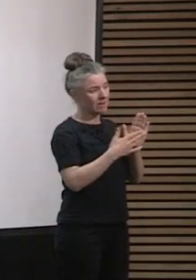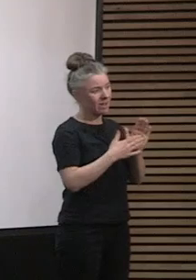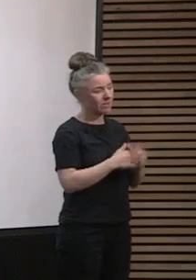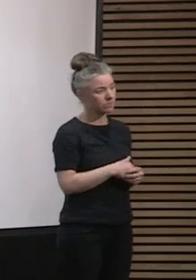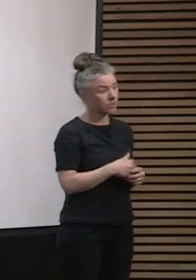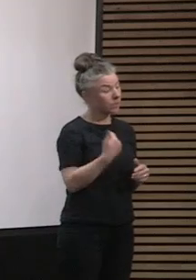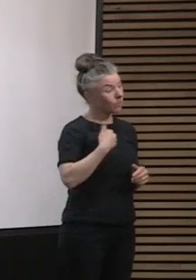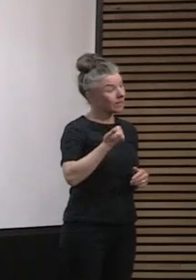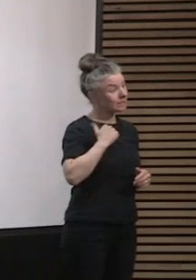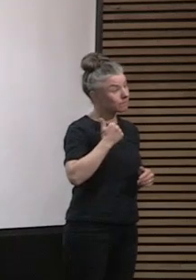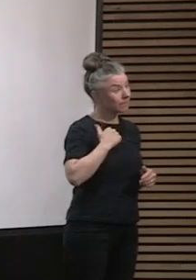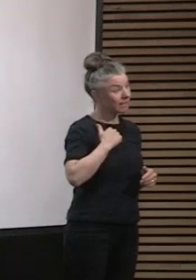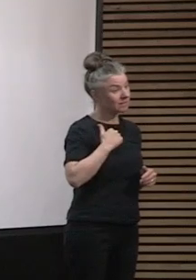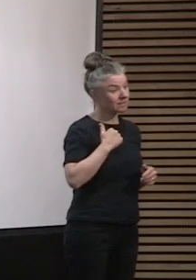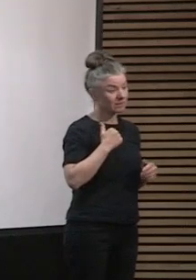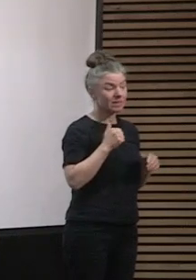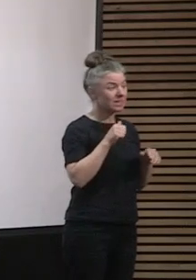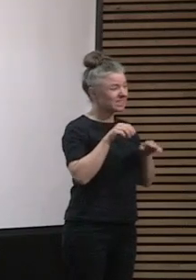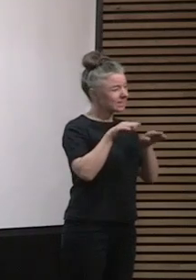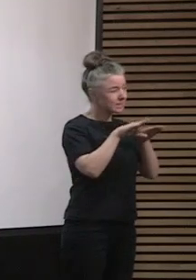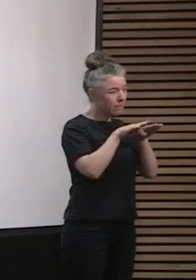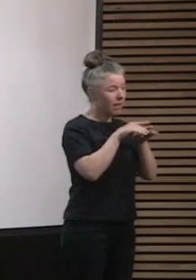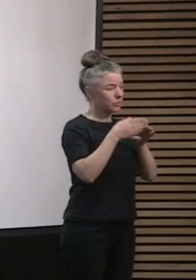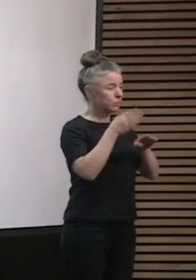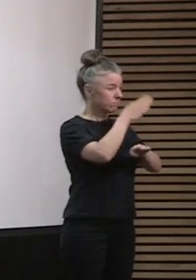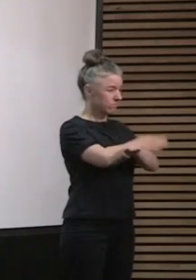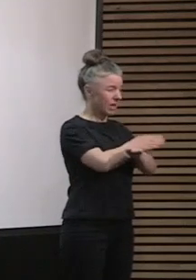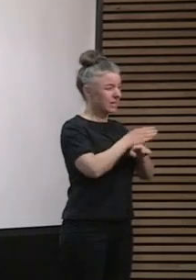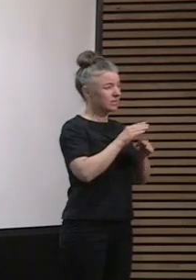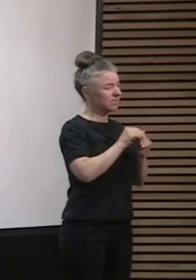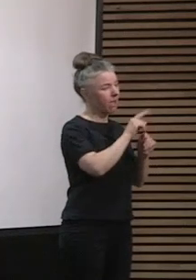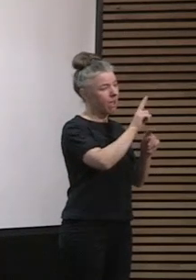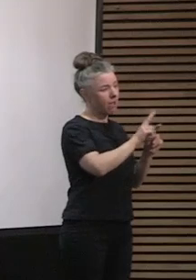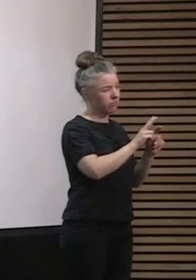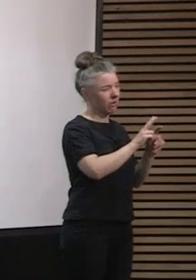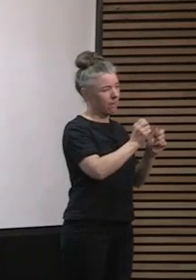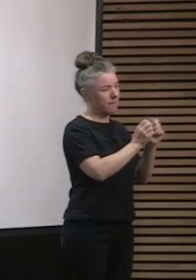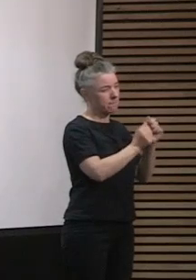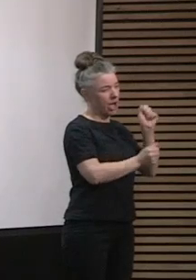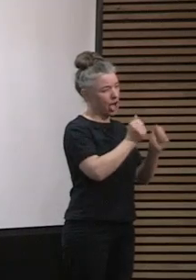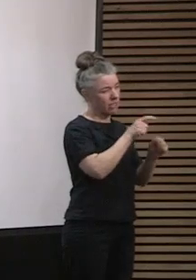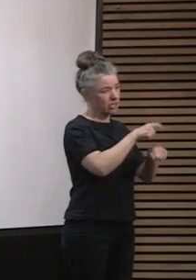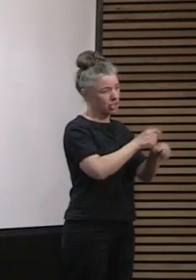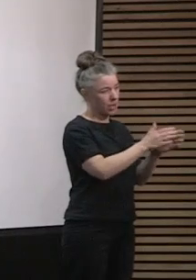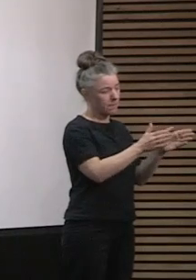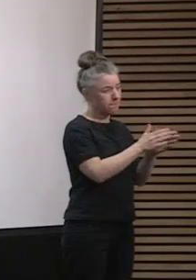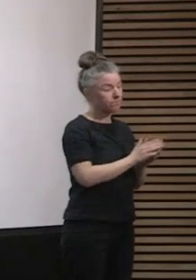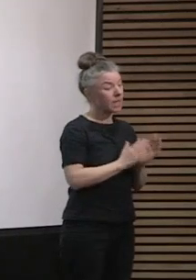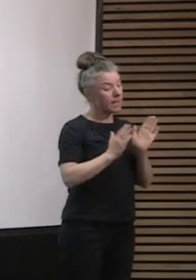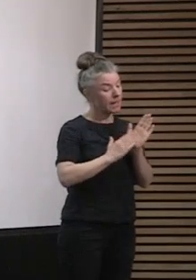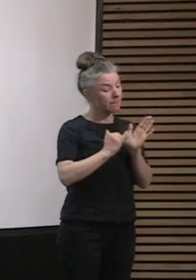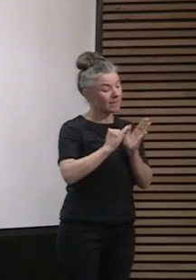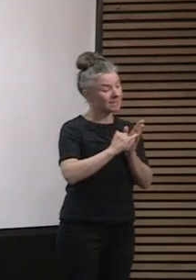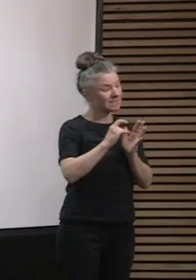expectation is that access to the scheme will be very similar to previous criteria. The Ministry of Social Development have indicated that they will be able to